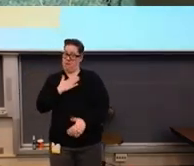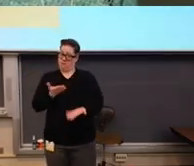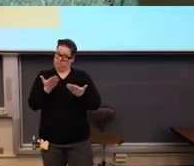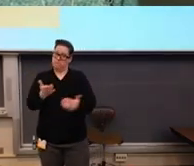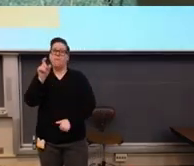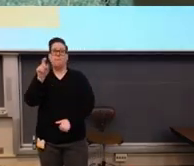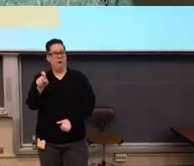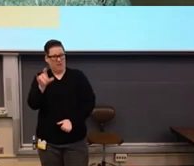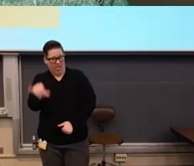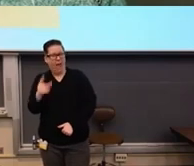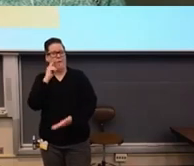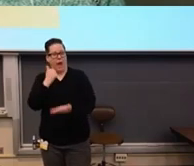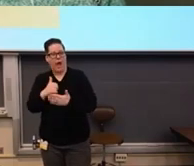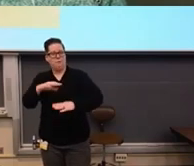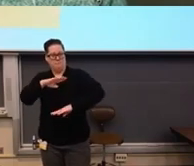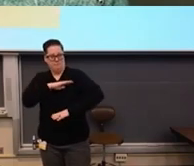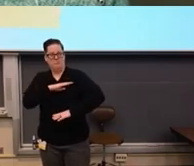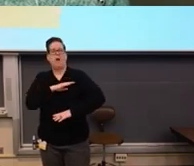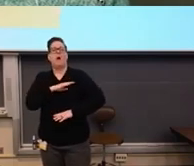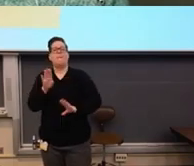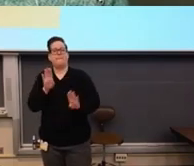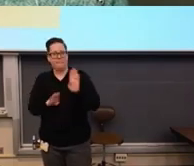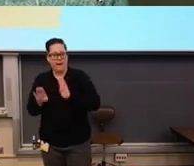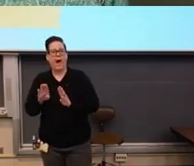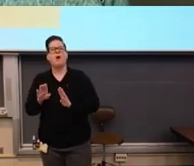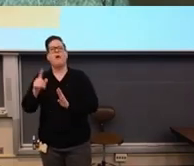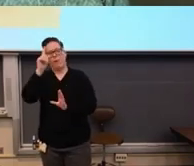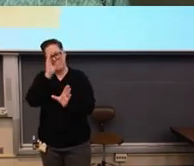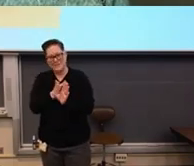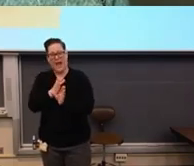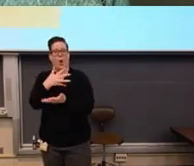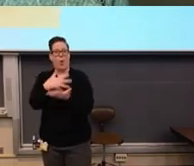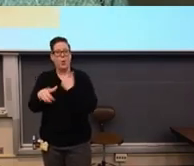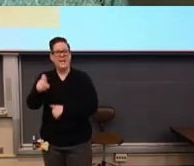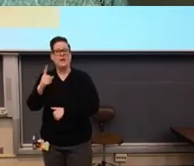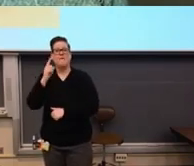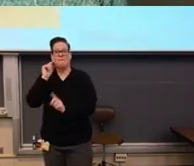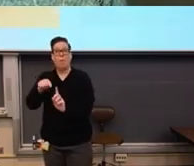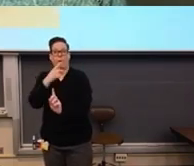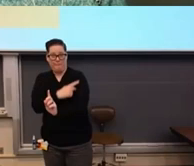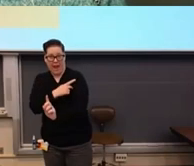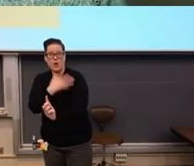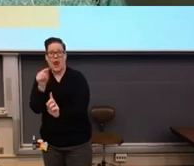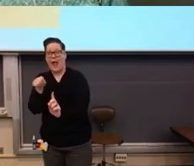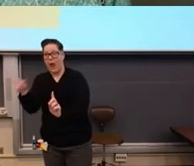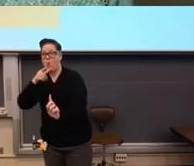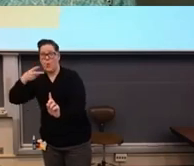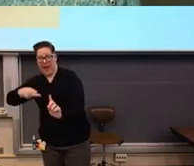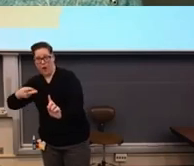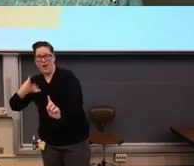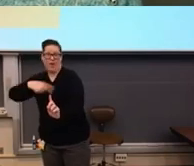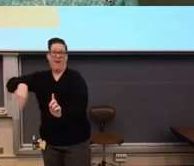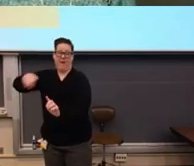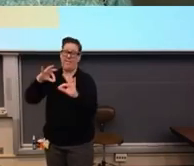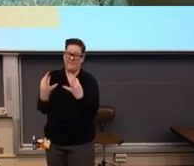order to meet the biopsychosocial needs and wishes of the patient, as well as those of the caregiver. And I